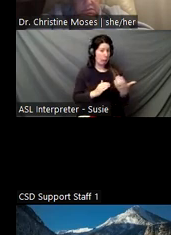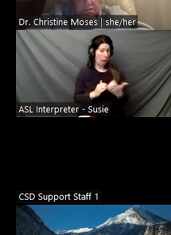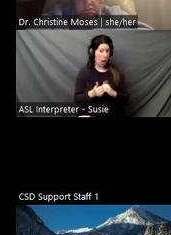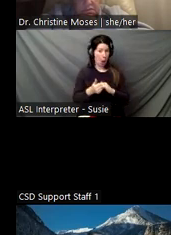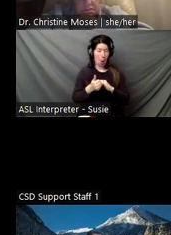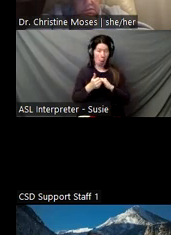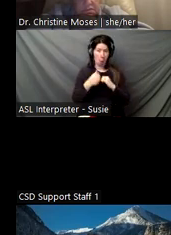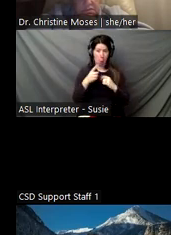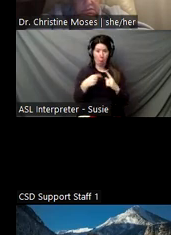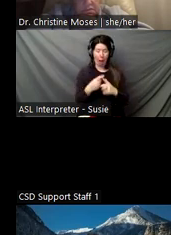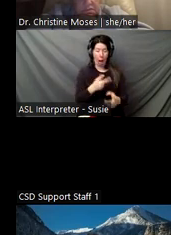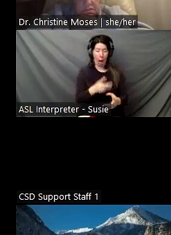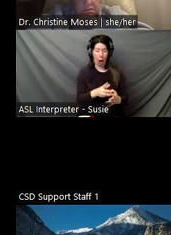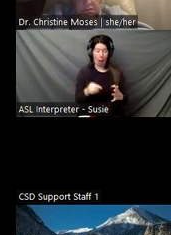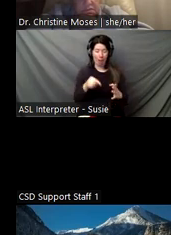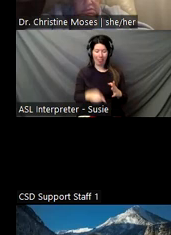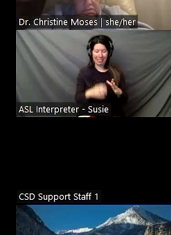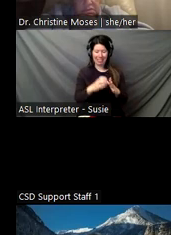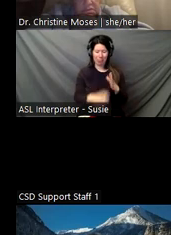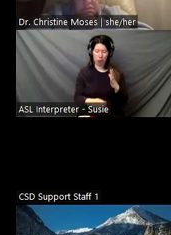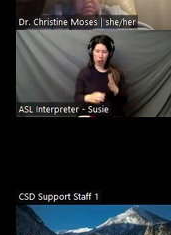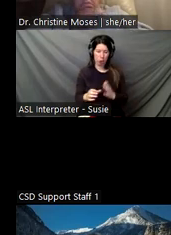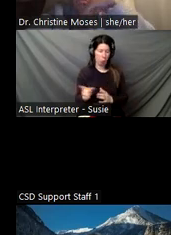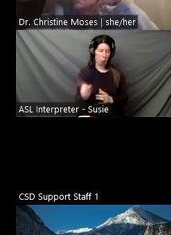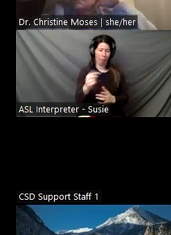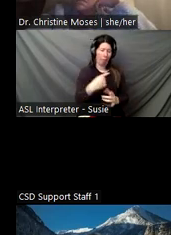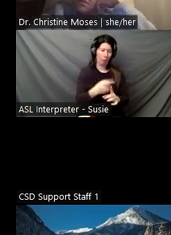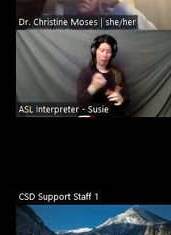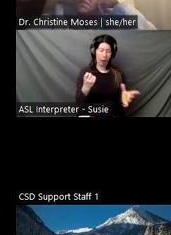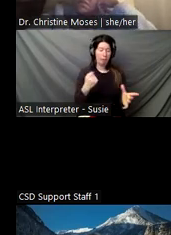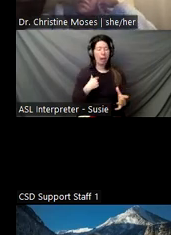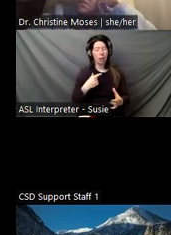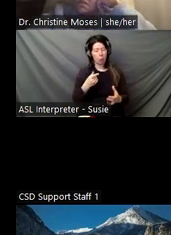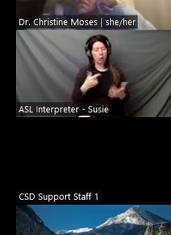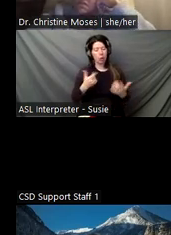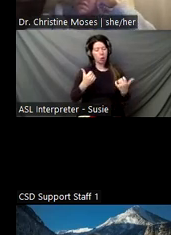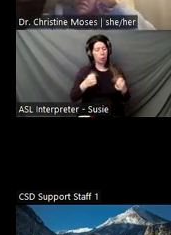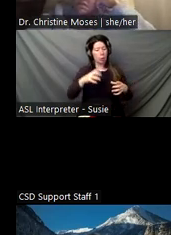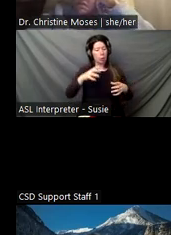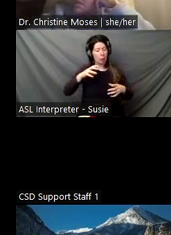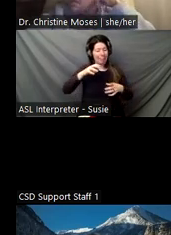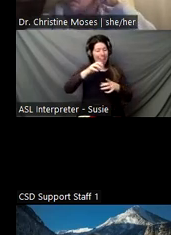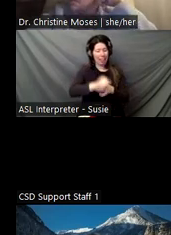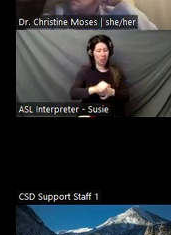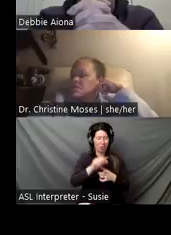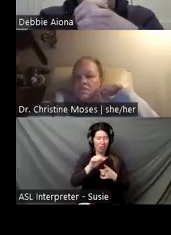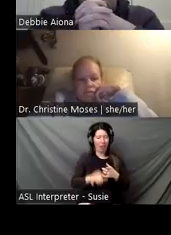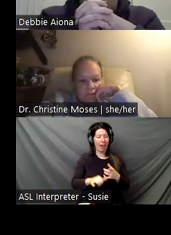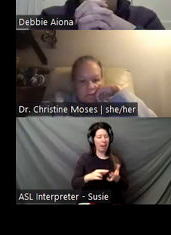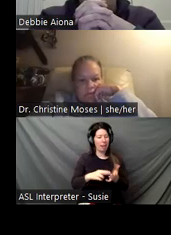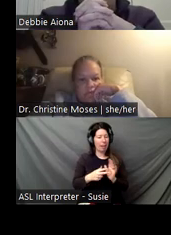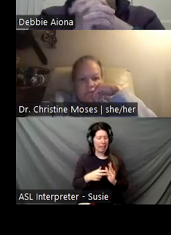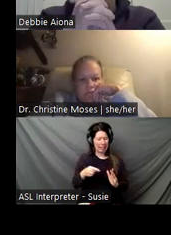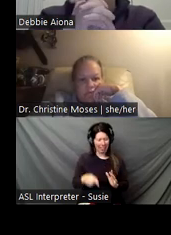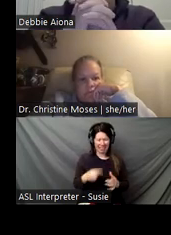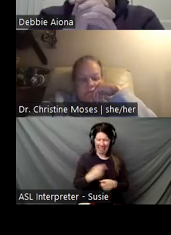when I copied this section from wherever it came from, what trying to capture in this, and I'm not sure it captures it accurately.